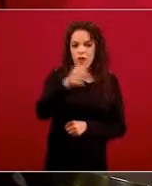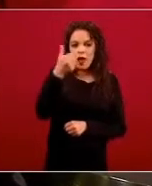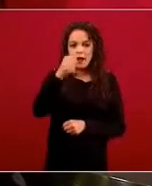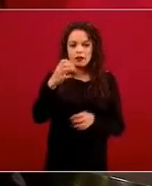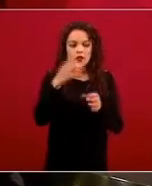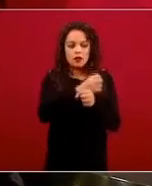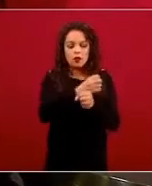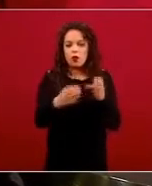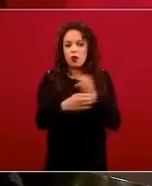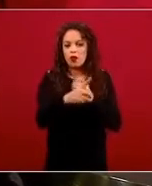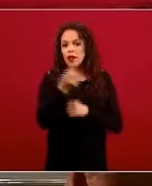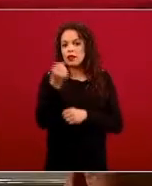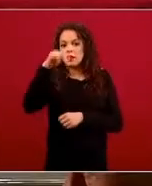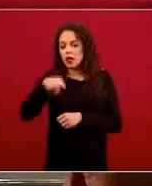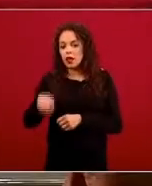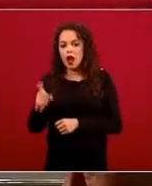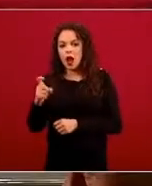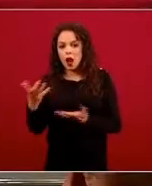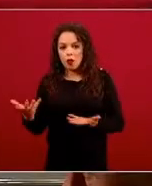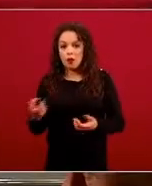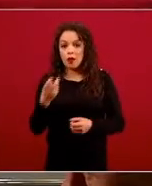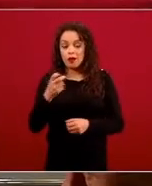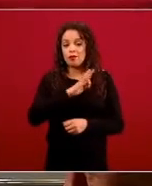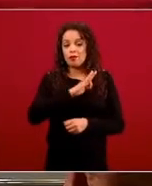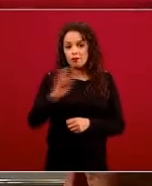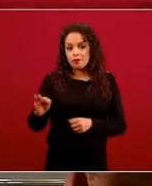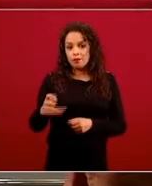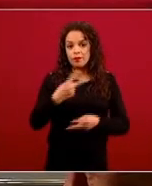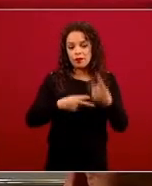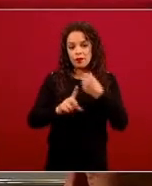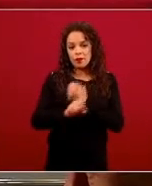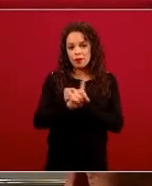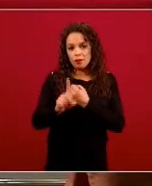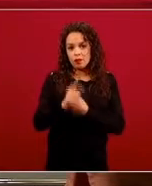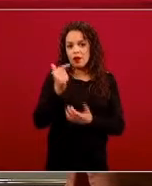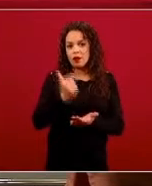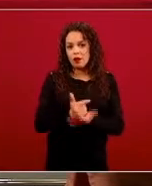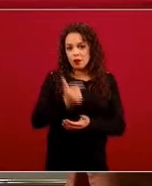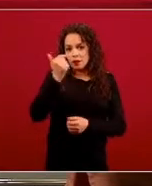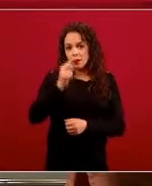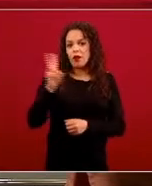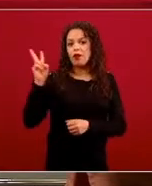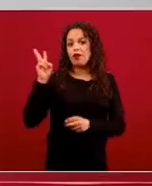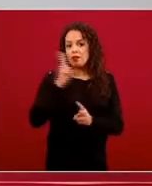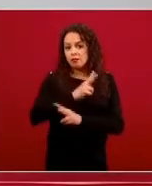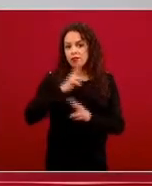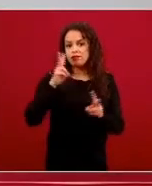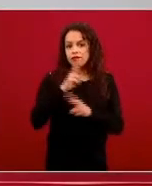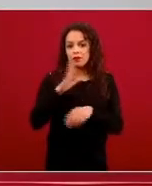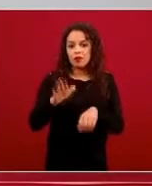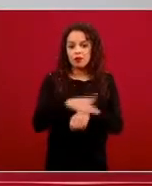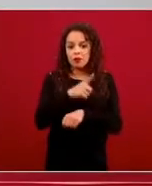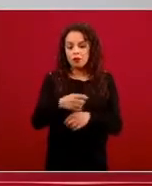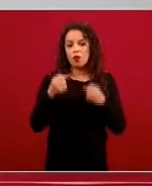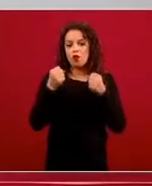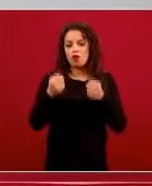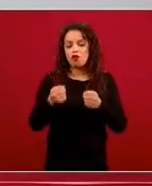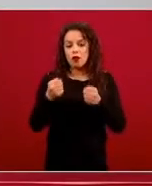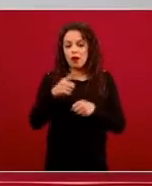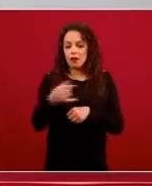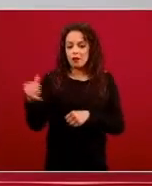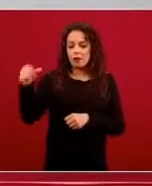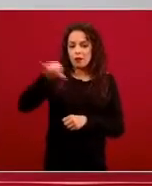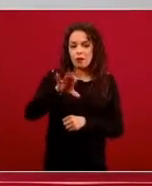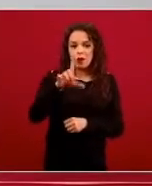Now, the chlorine has to be applied it has to be diluted in water first. You shouldn't apply it directly, because this could